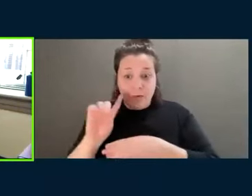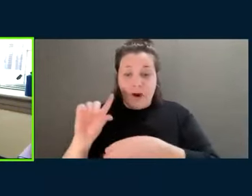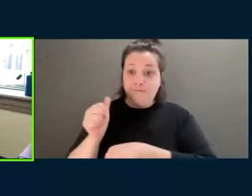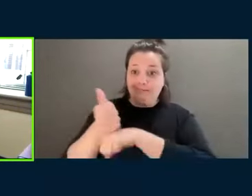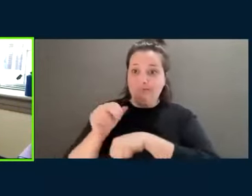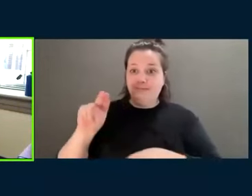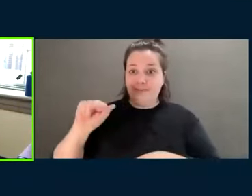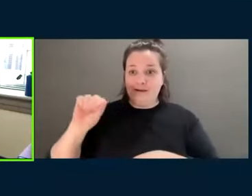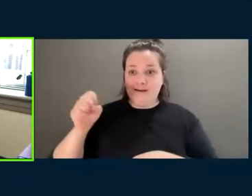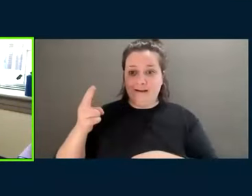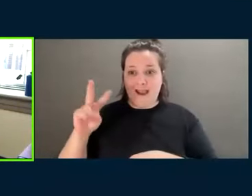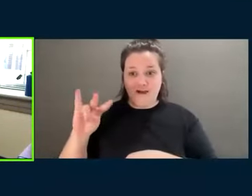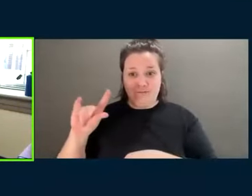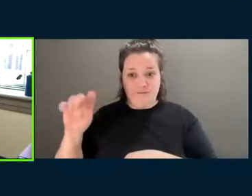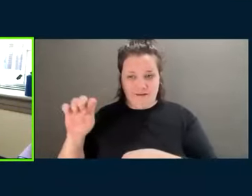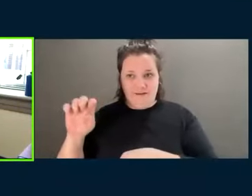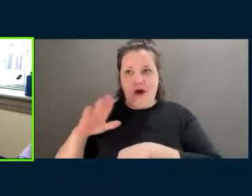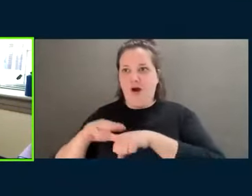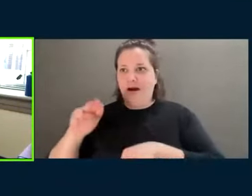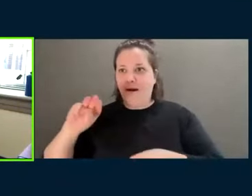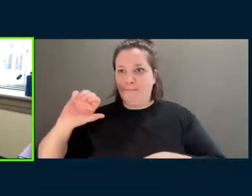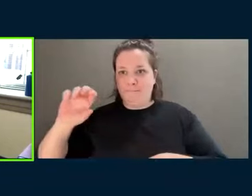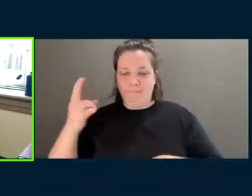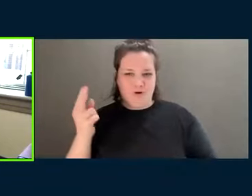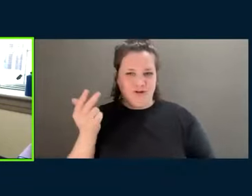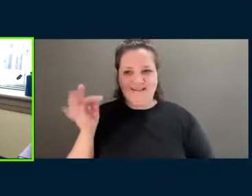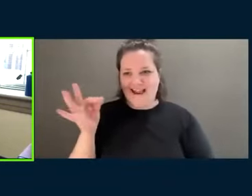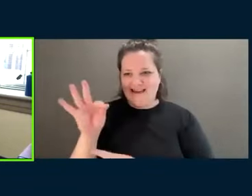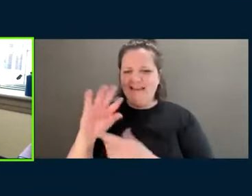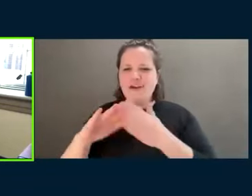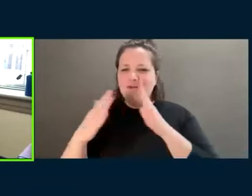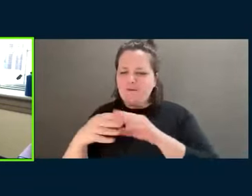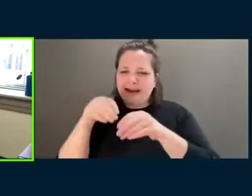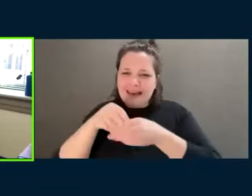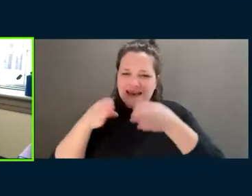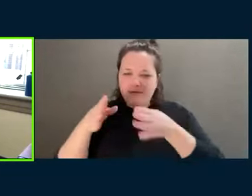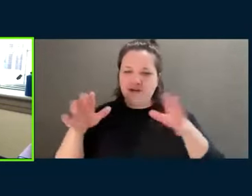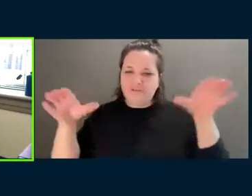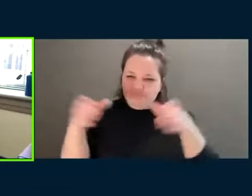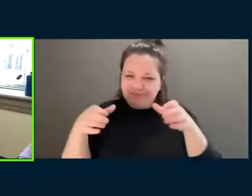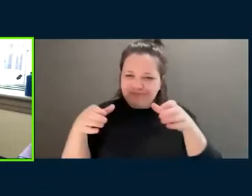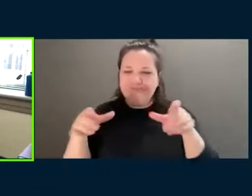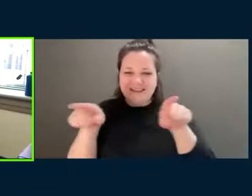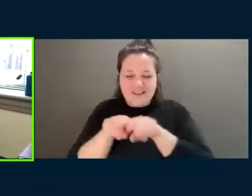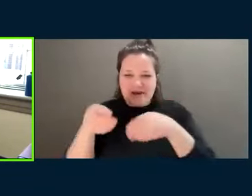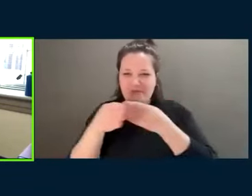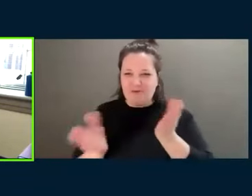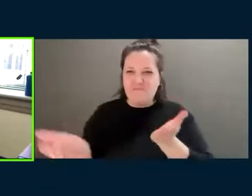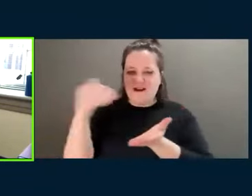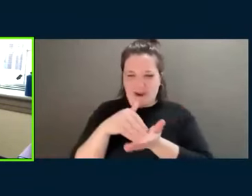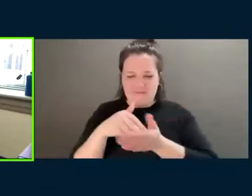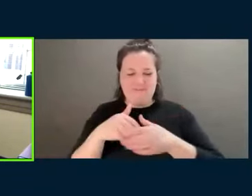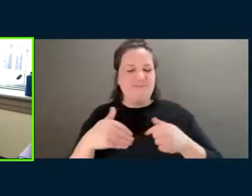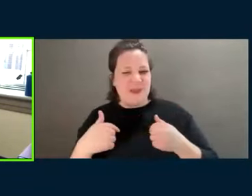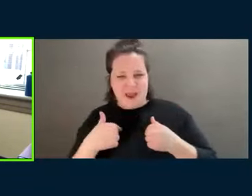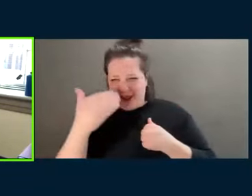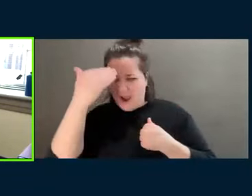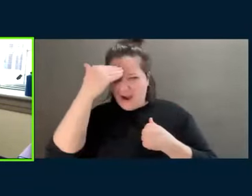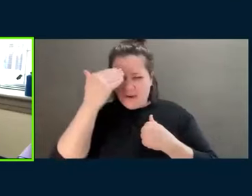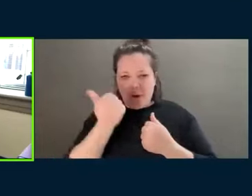on the 19th. So we're very excited about this, to actually be in a room as a community together again. So with that, I will let the colleagues thunder. I know there's a number of